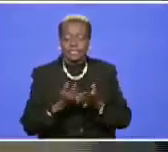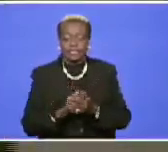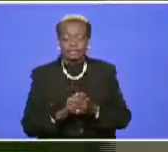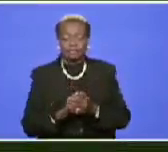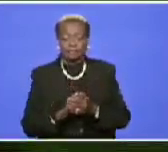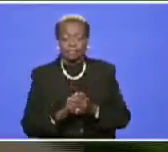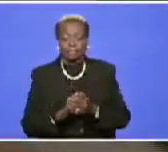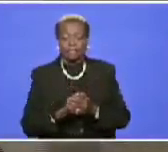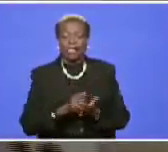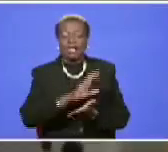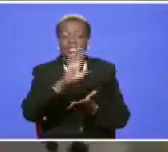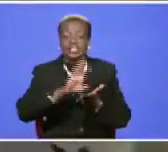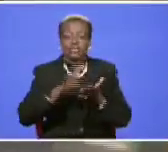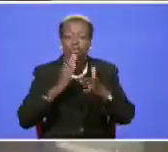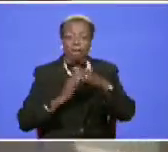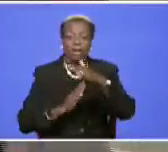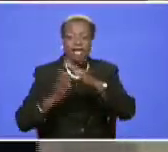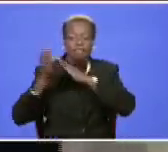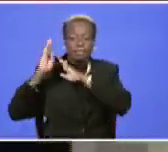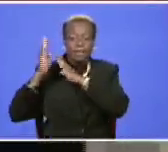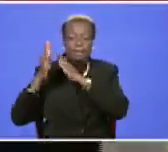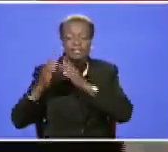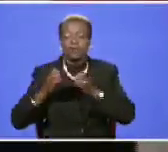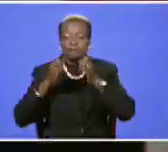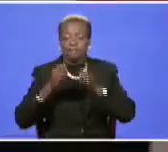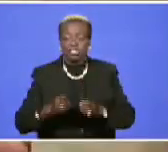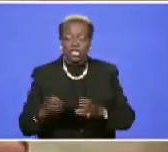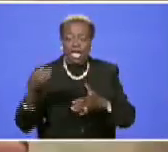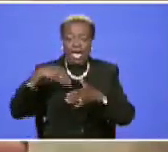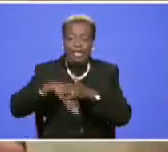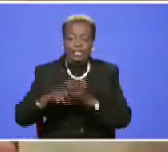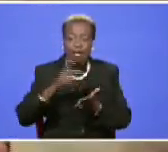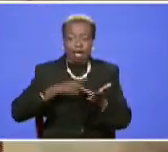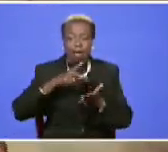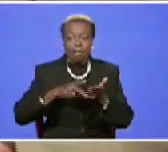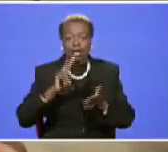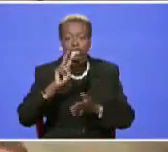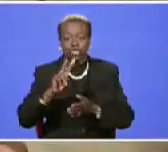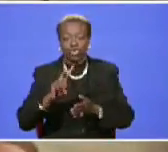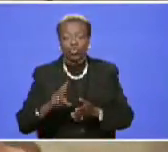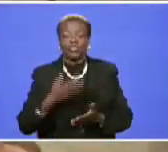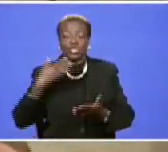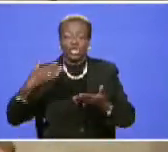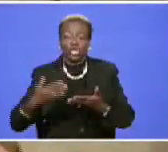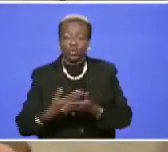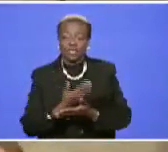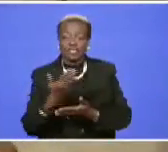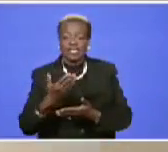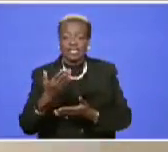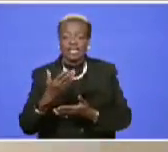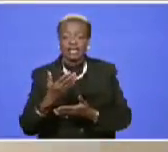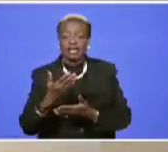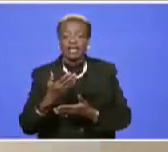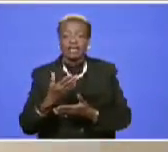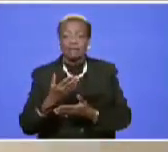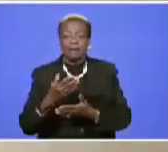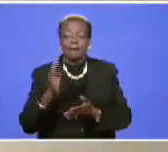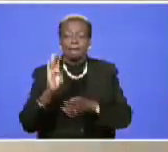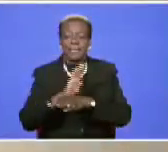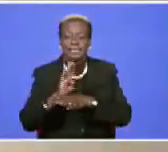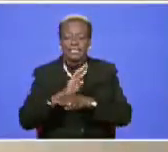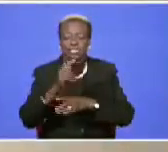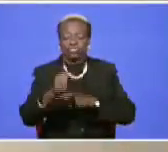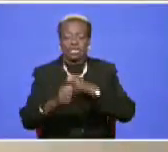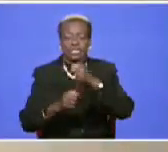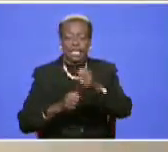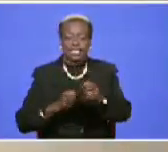In other news, the Central Bank of the Bahamas has officially entered into phase two of its newest initiative set to transform business transactions and